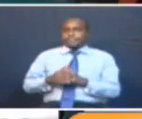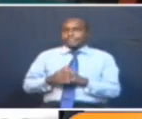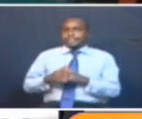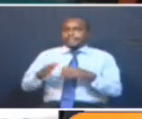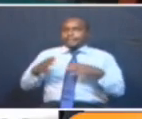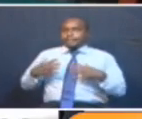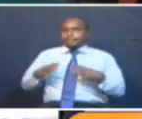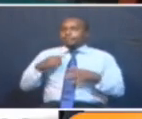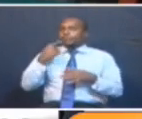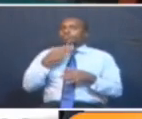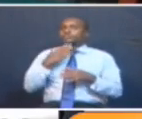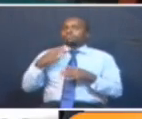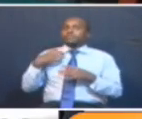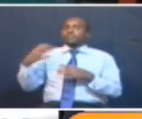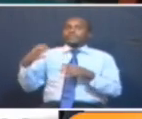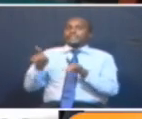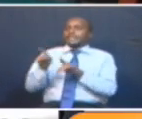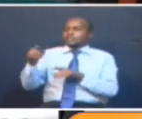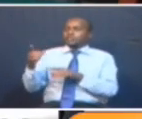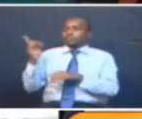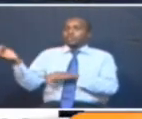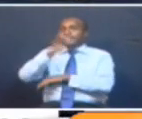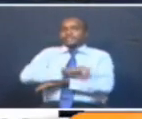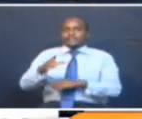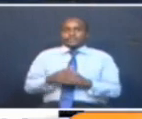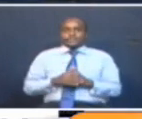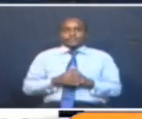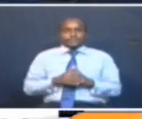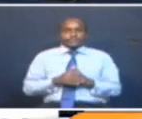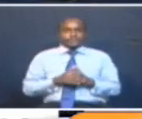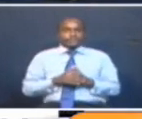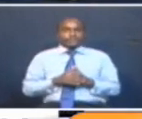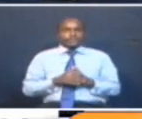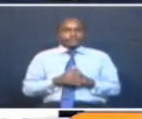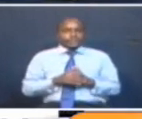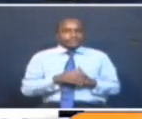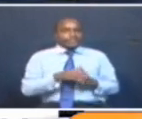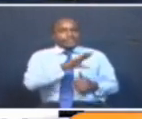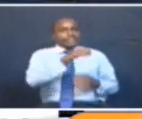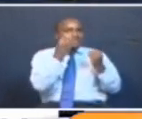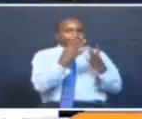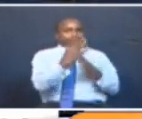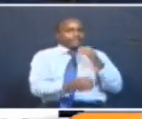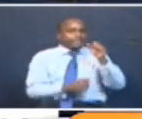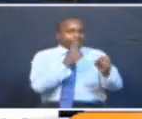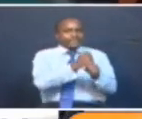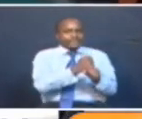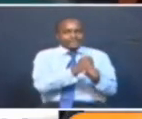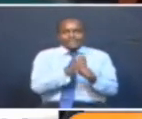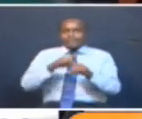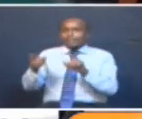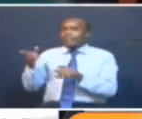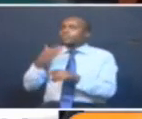to be Manu Chandaria overnight. Well, it takes a lot of years. You know what I'm saying? Yeah. But they want to be